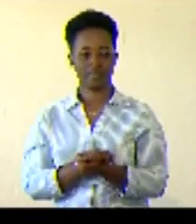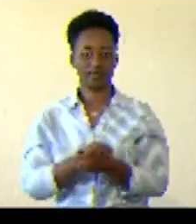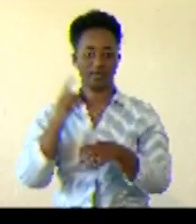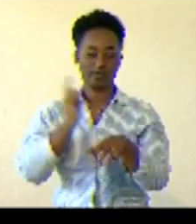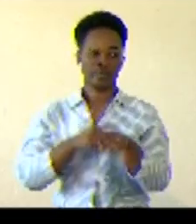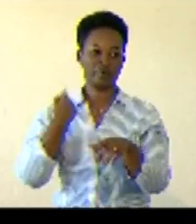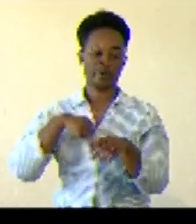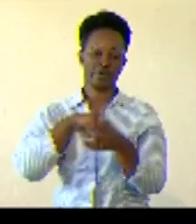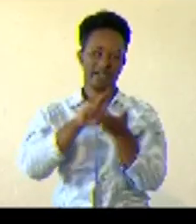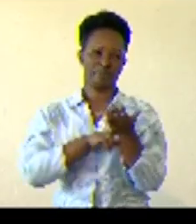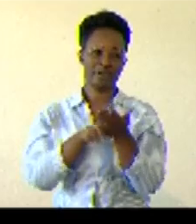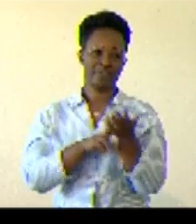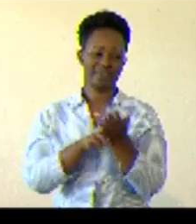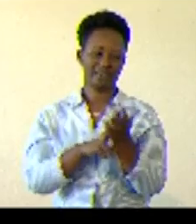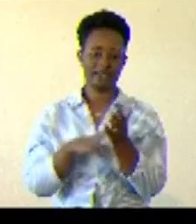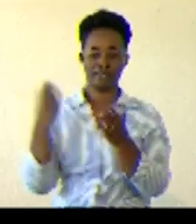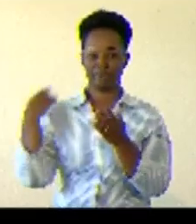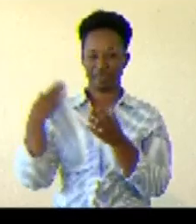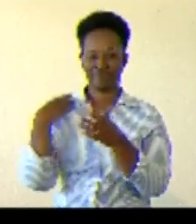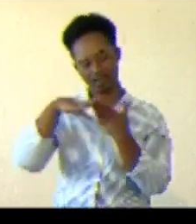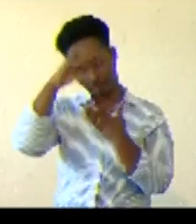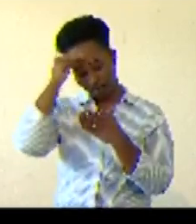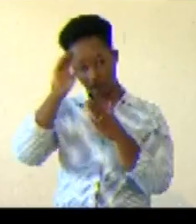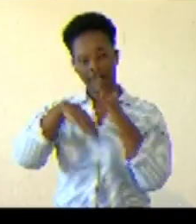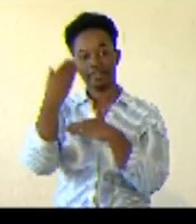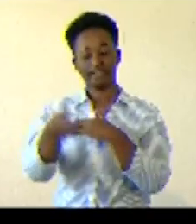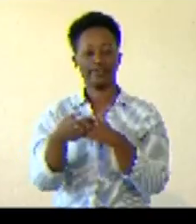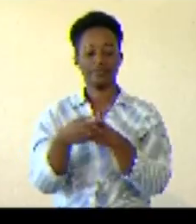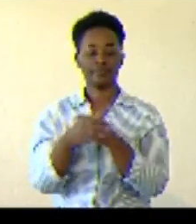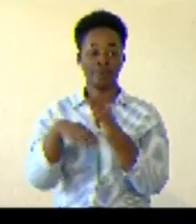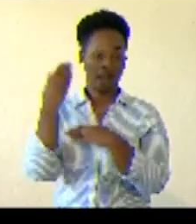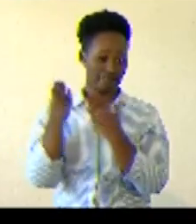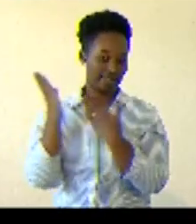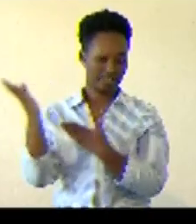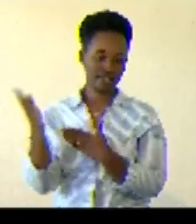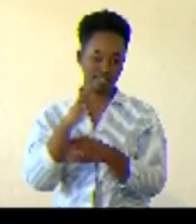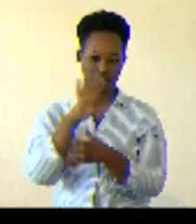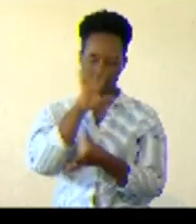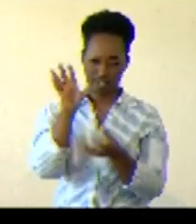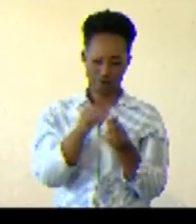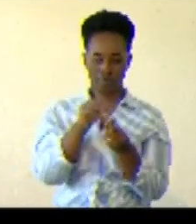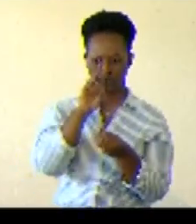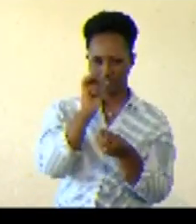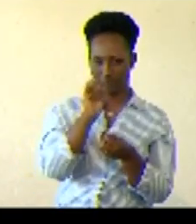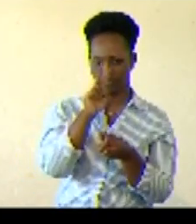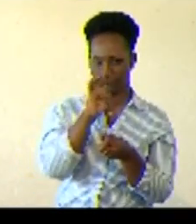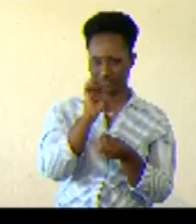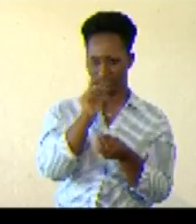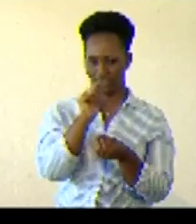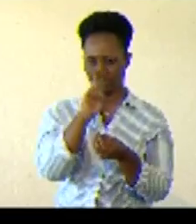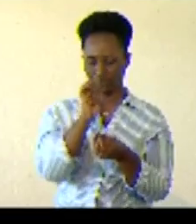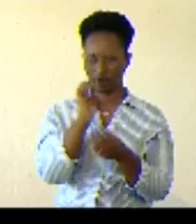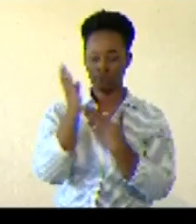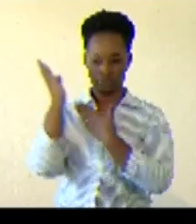we were applying in the previous lesson. Then, after this, the total revenue was this.